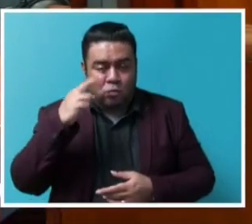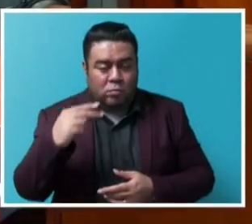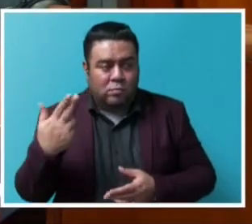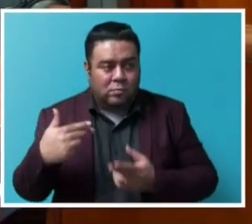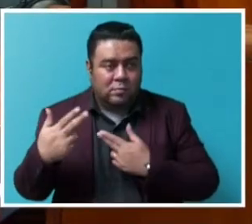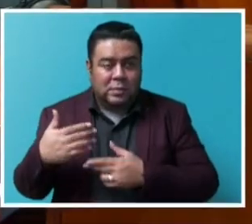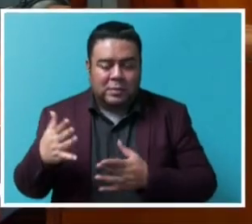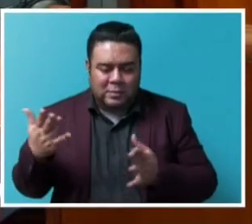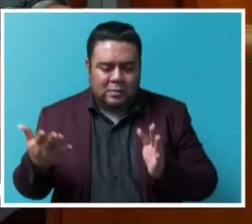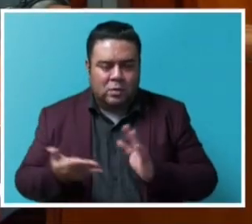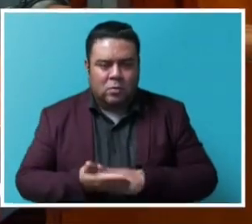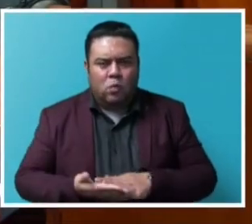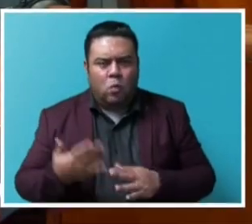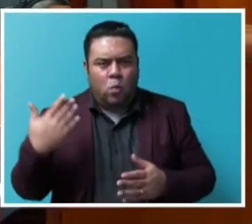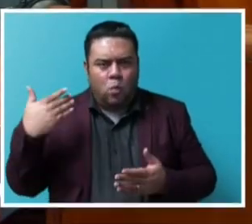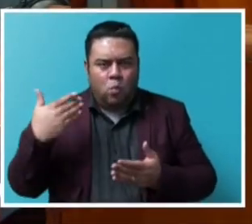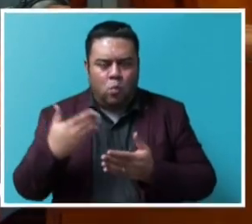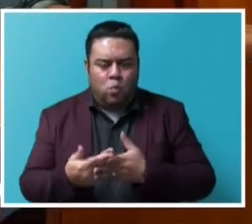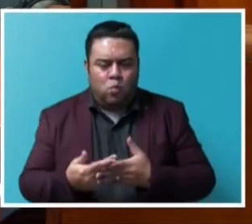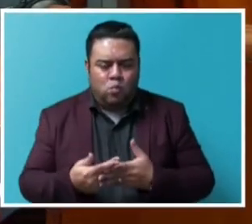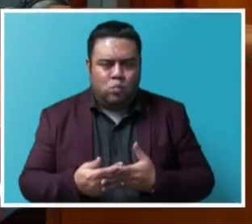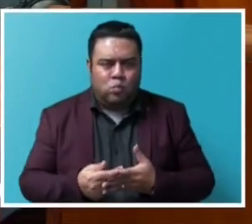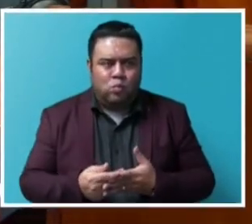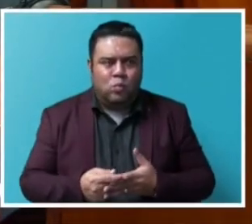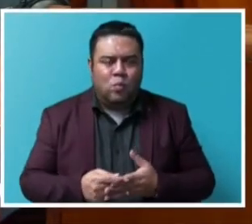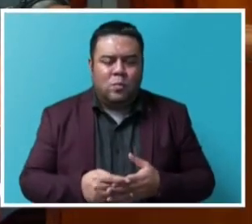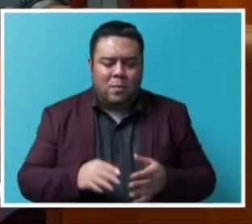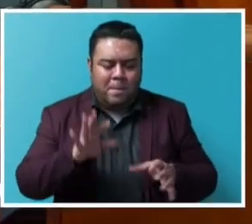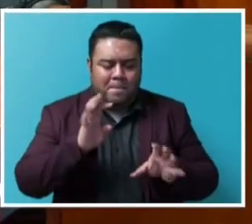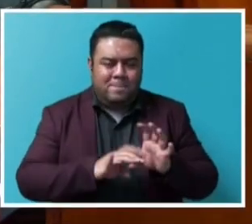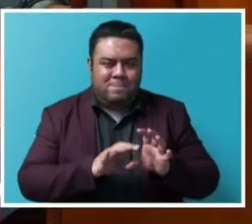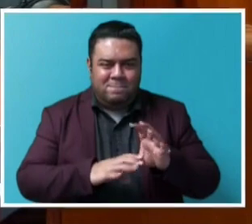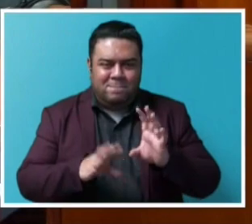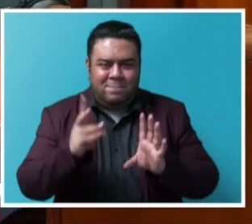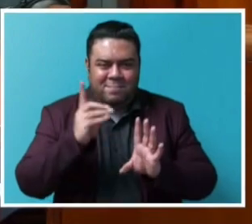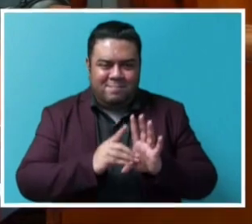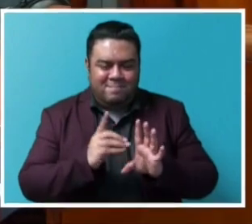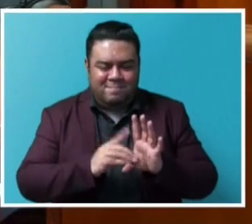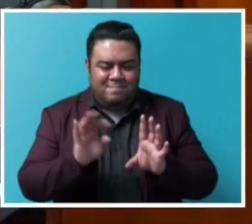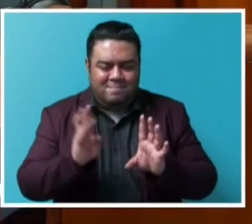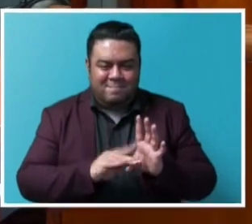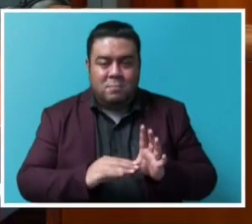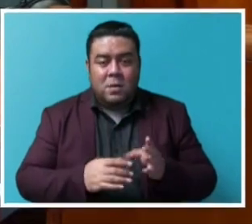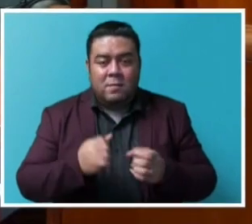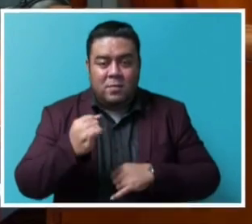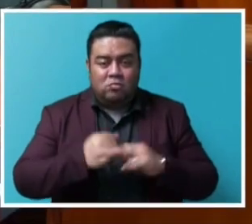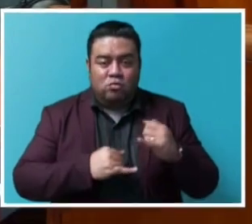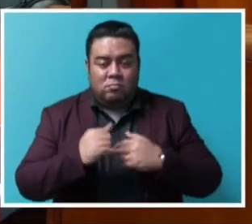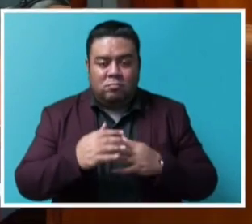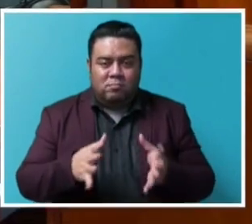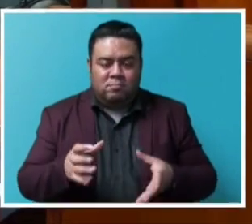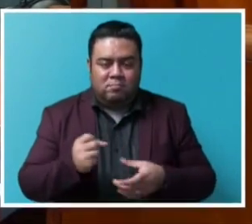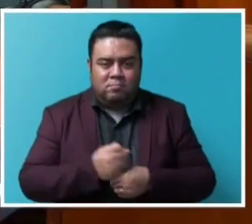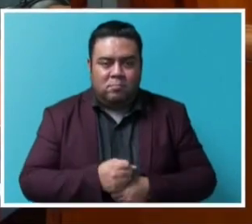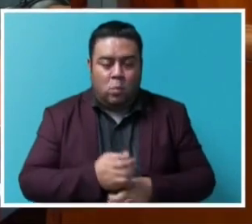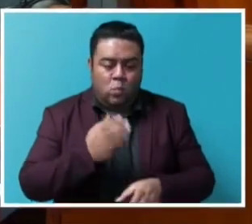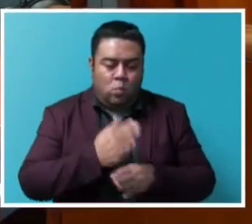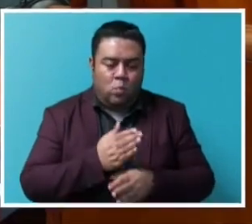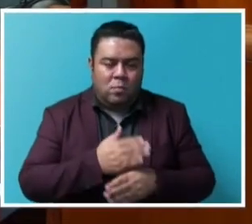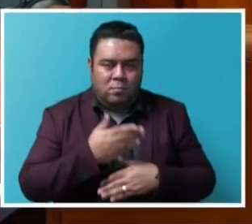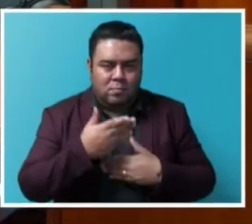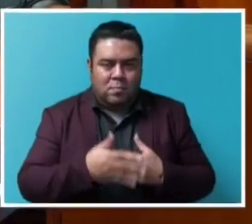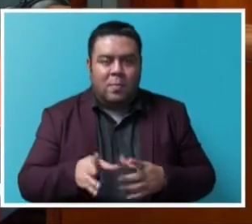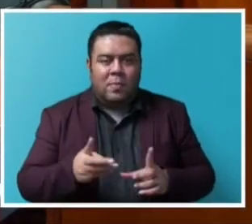is undergoing long overdue digitization, infrastructure upgrades, and workforce development